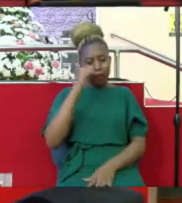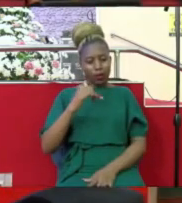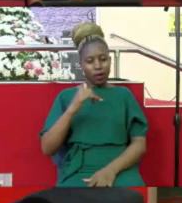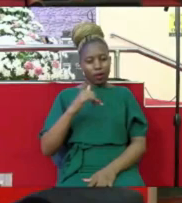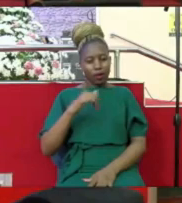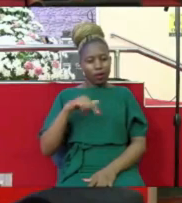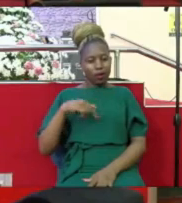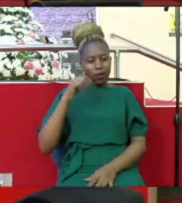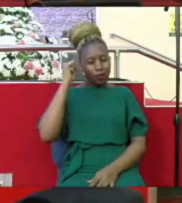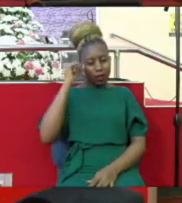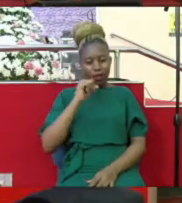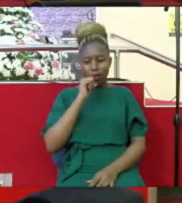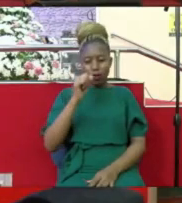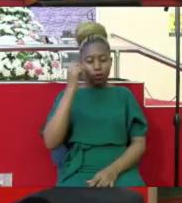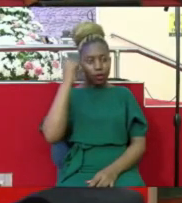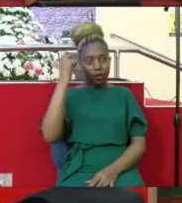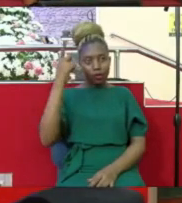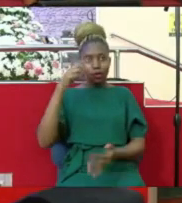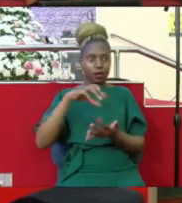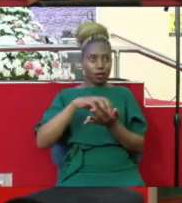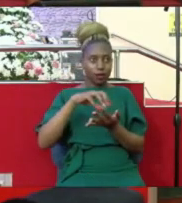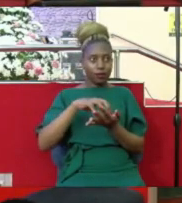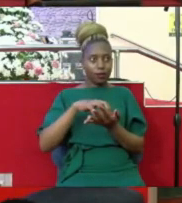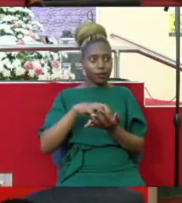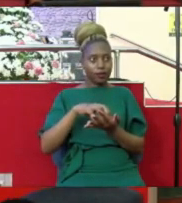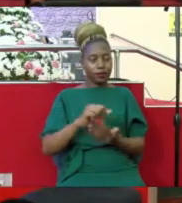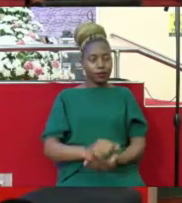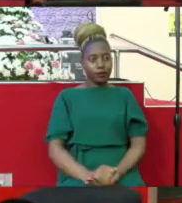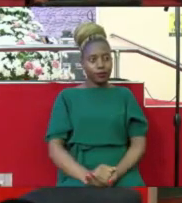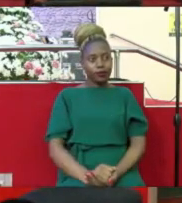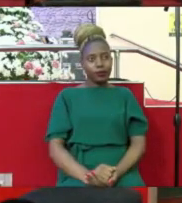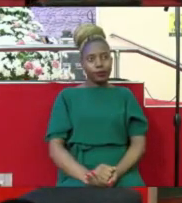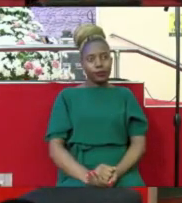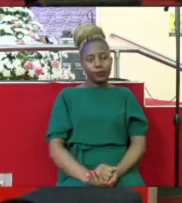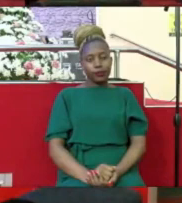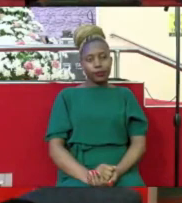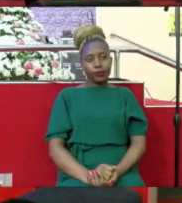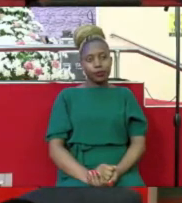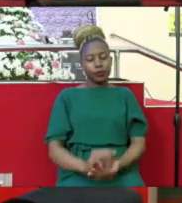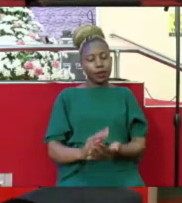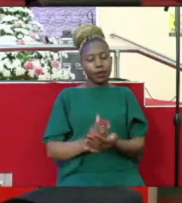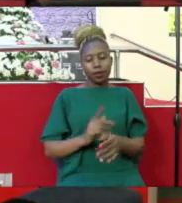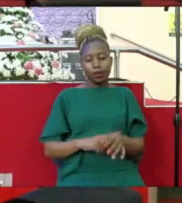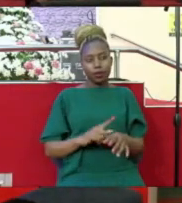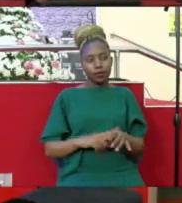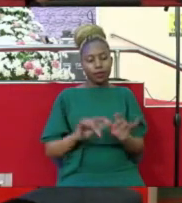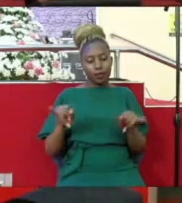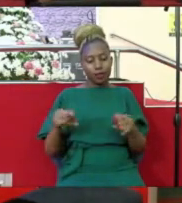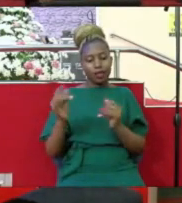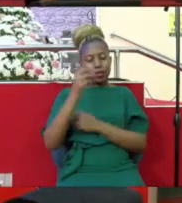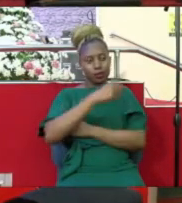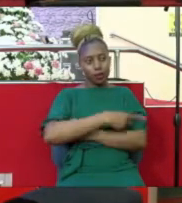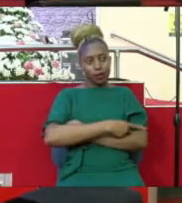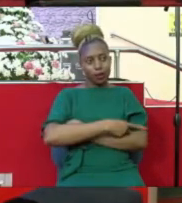discern the moment. Kwa sababu hatujatambua hali hiyo na wakati huo. Sometimes it's a new day. Wakati mwingine